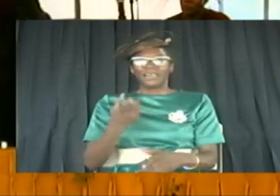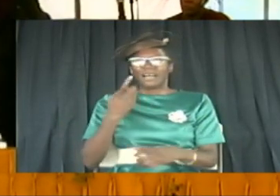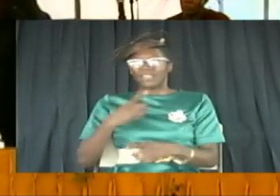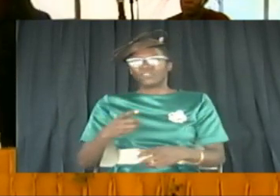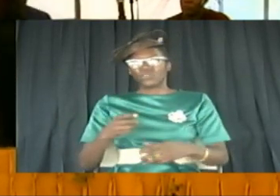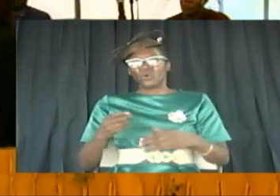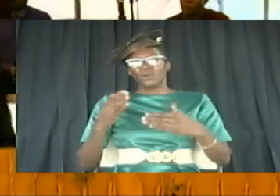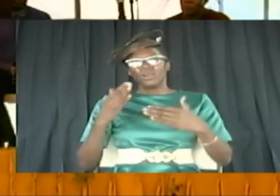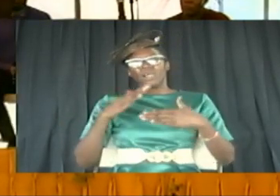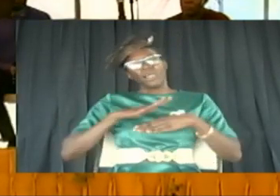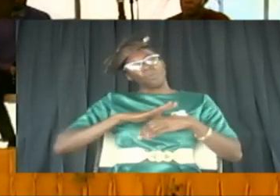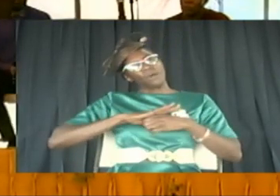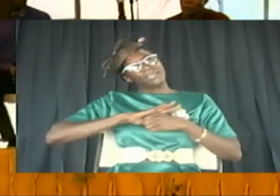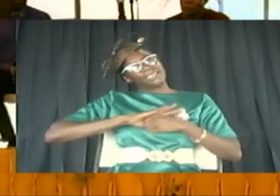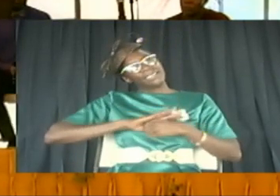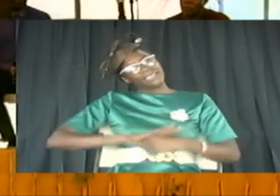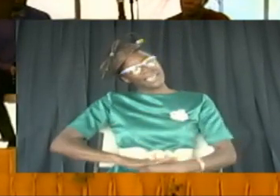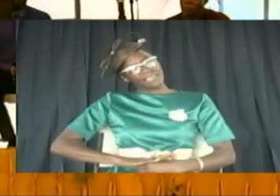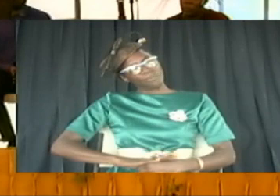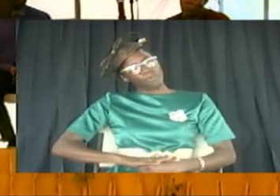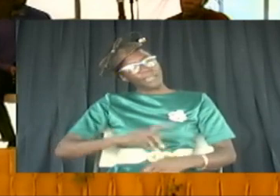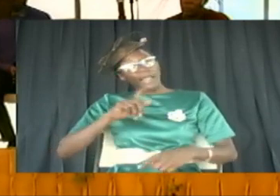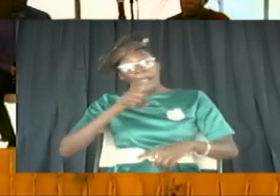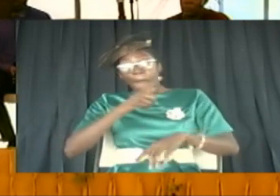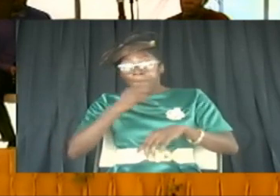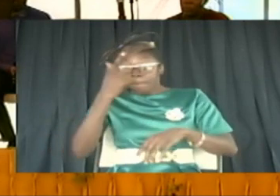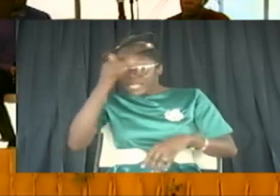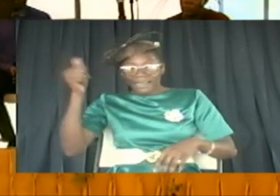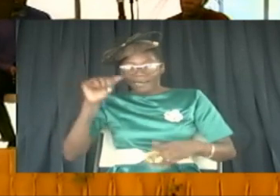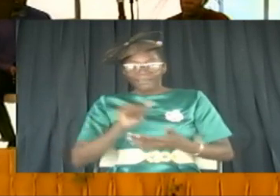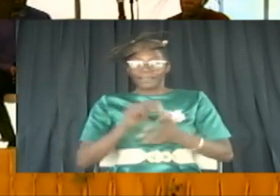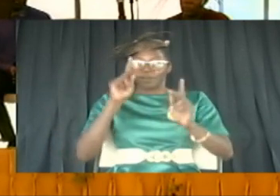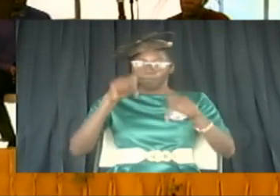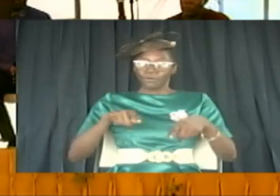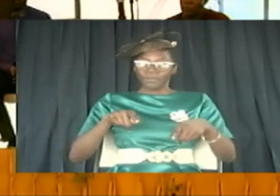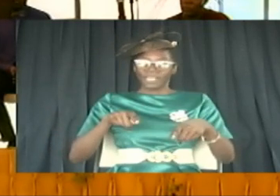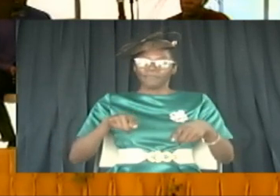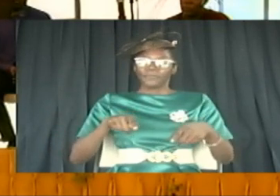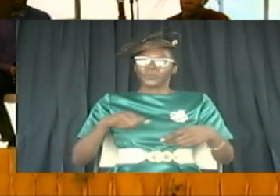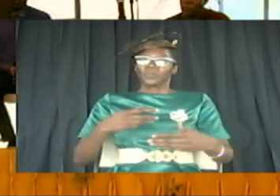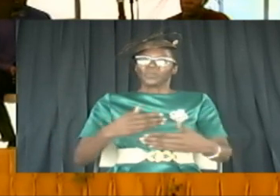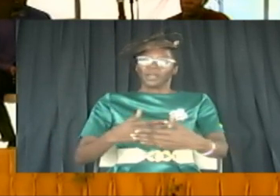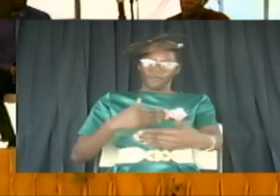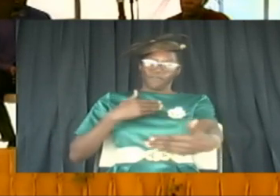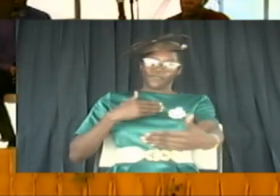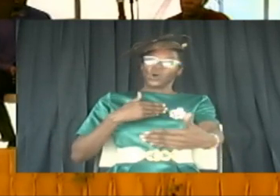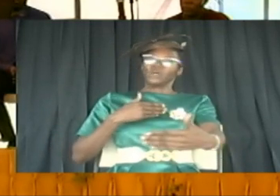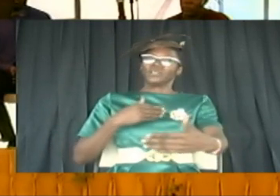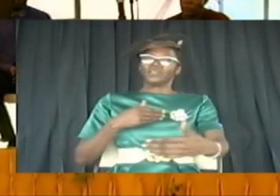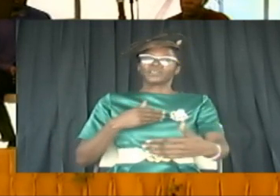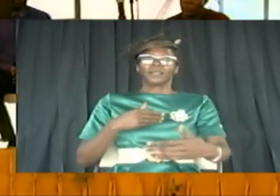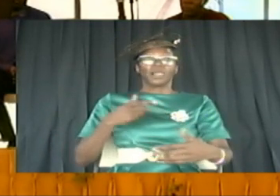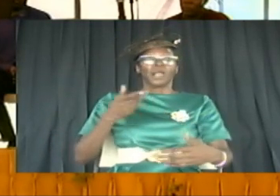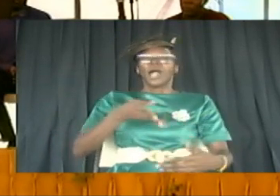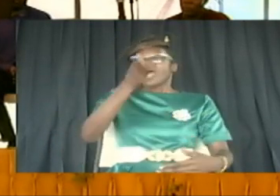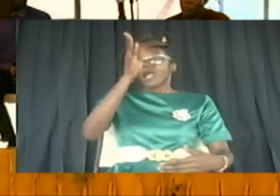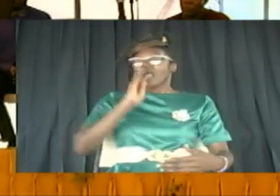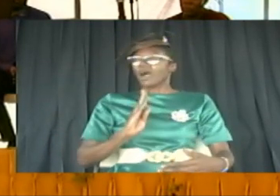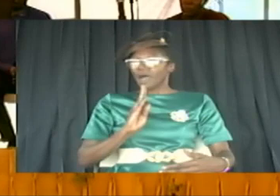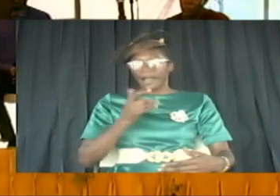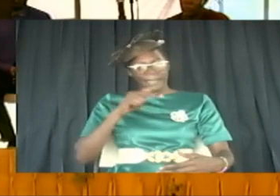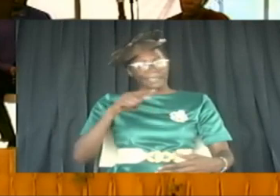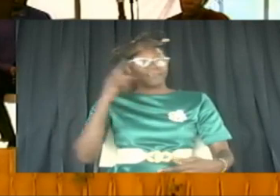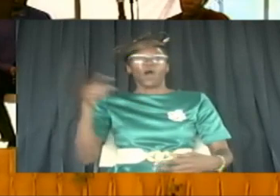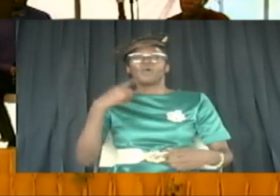go after that, because that would put him, amen, at the front line where God is concerned. God is always going to stretch